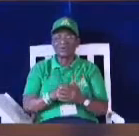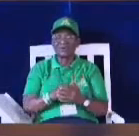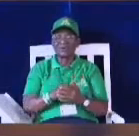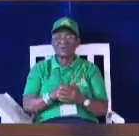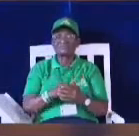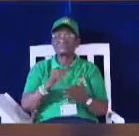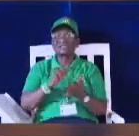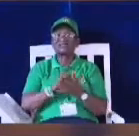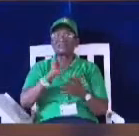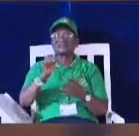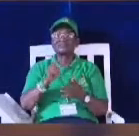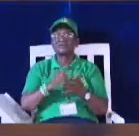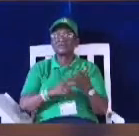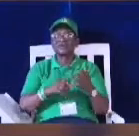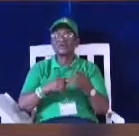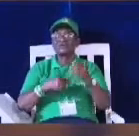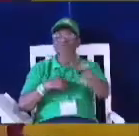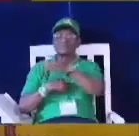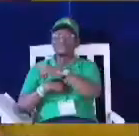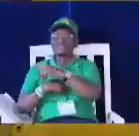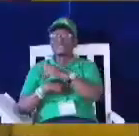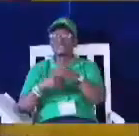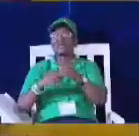That's what I require for you.